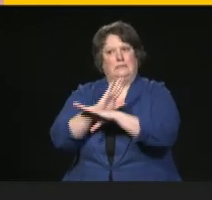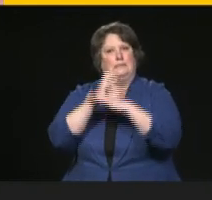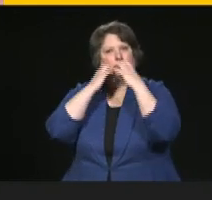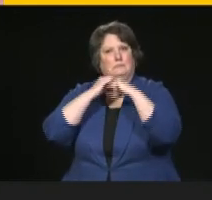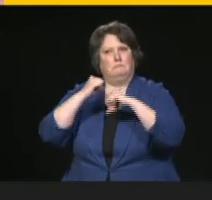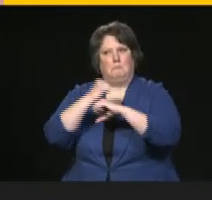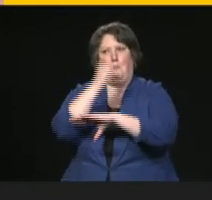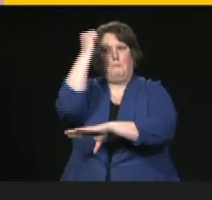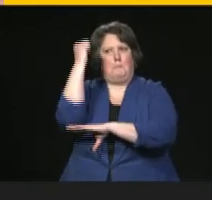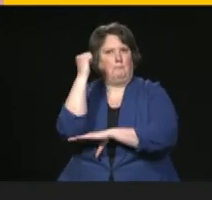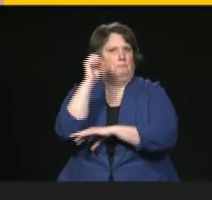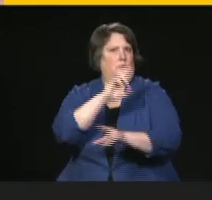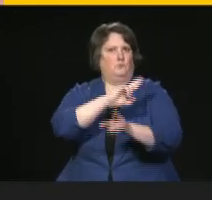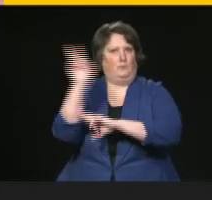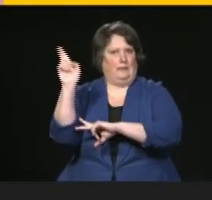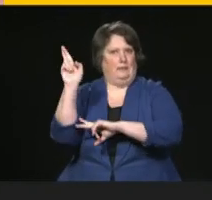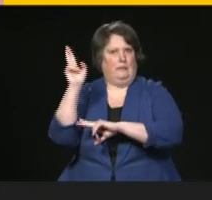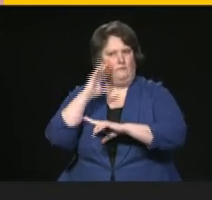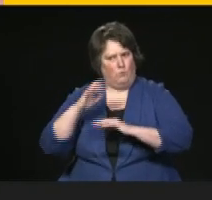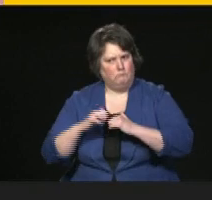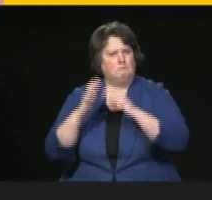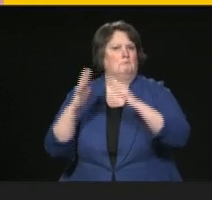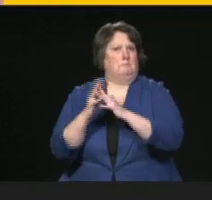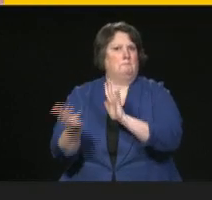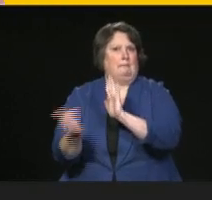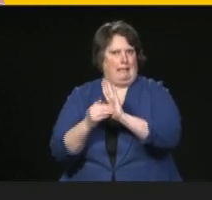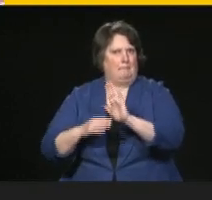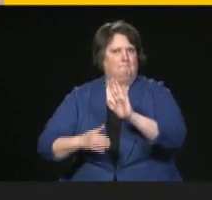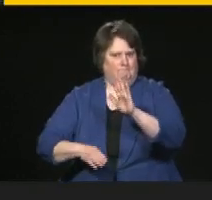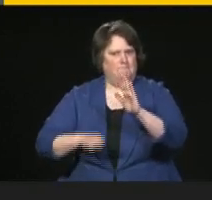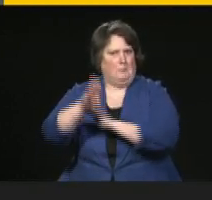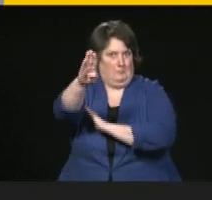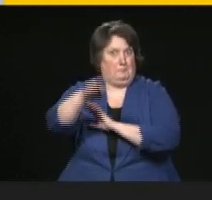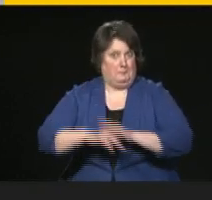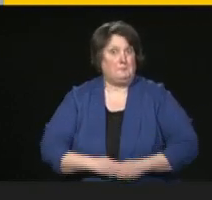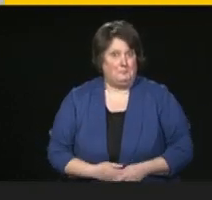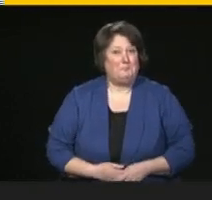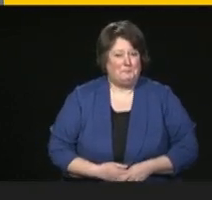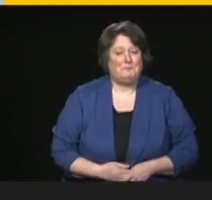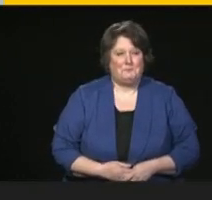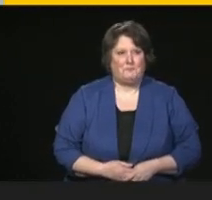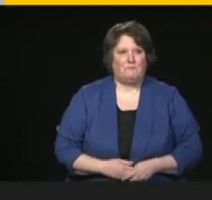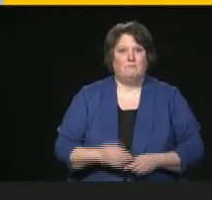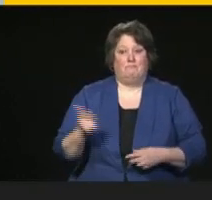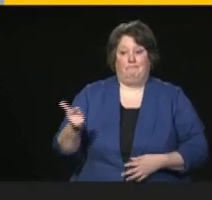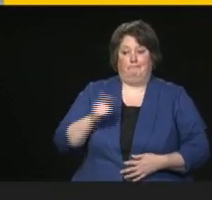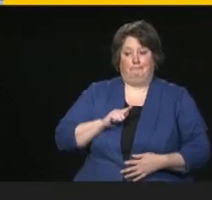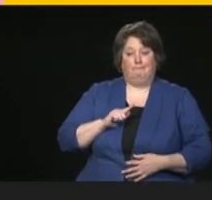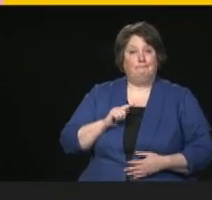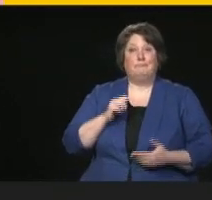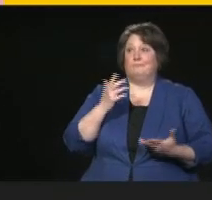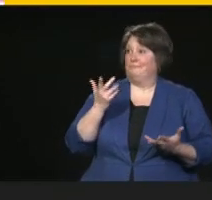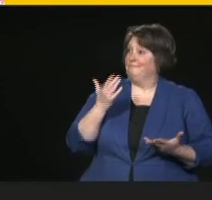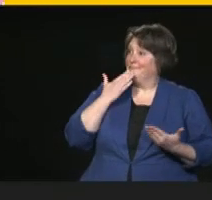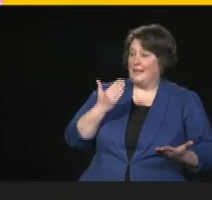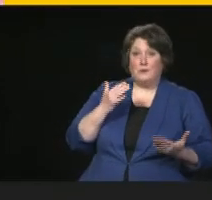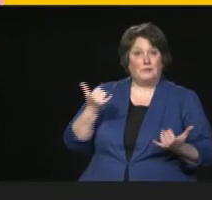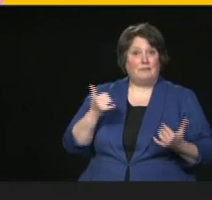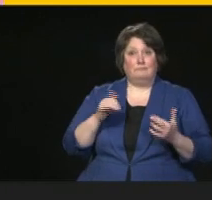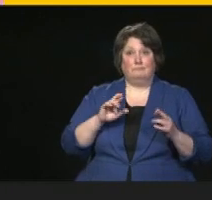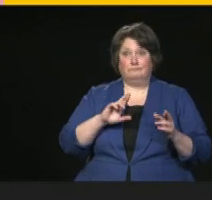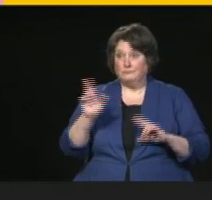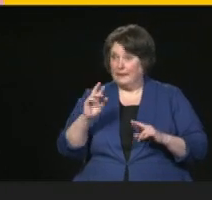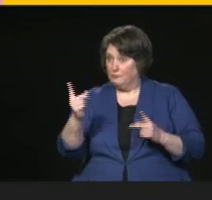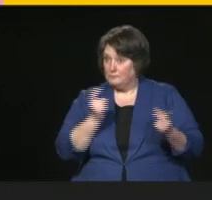and we'll take care of them in the coming weeks and months. Okay, thank you very much. We're ready to take your questions now. Bonjour, merci. On va commencer par trois